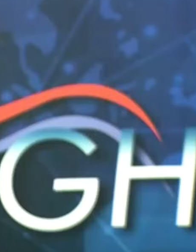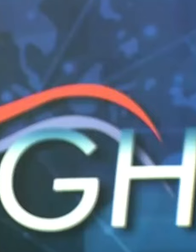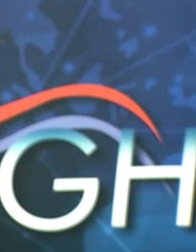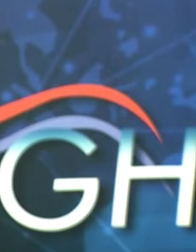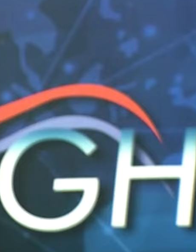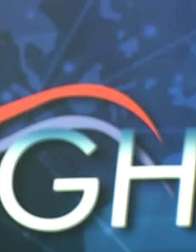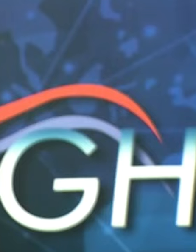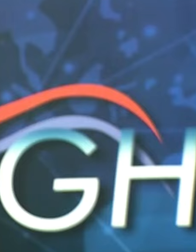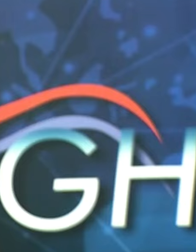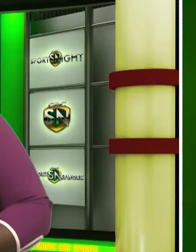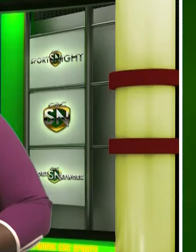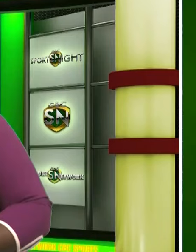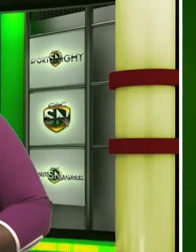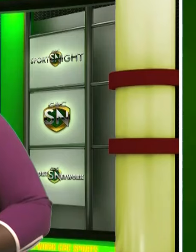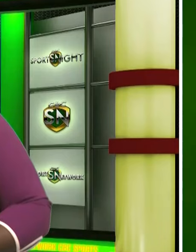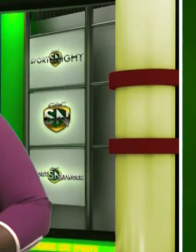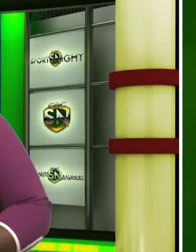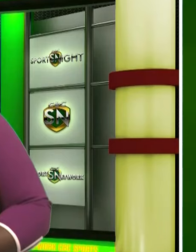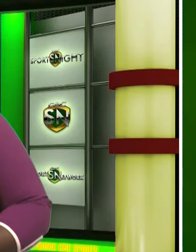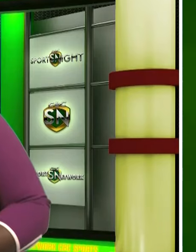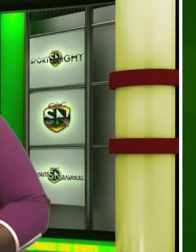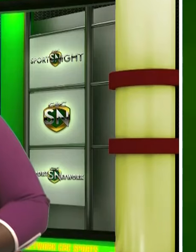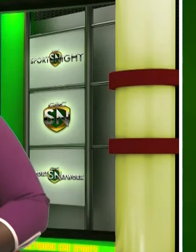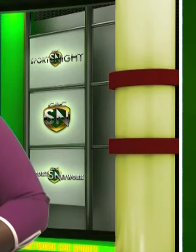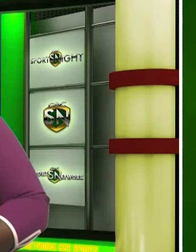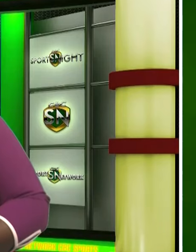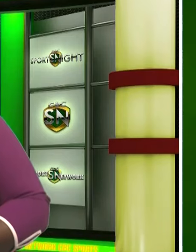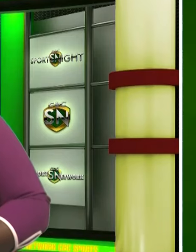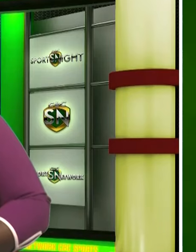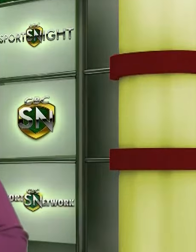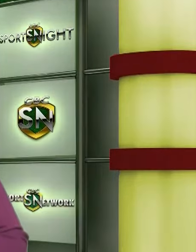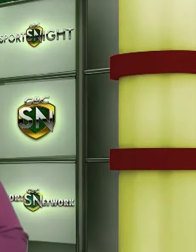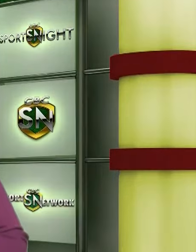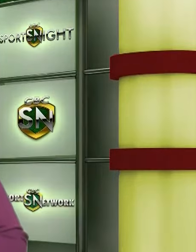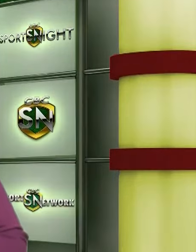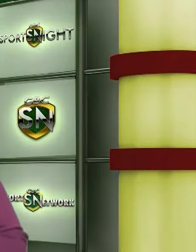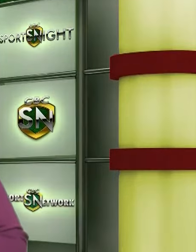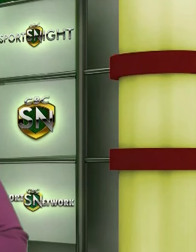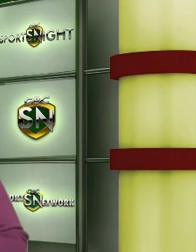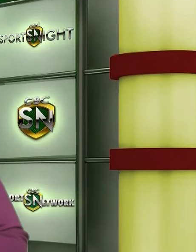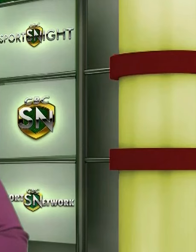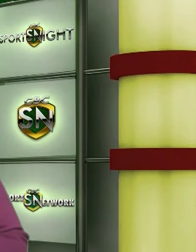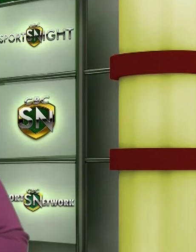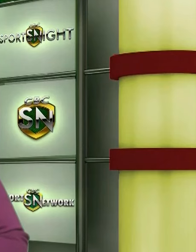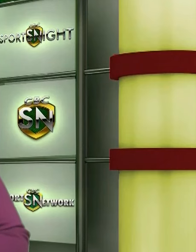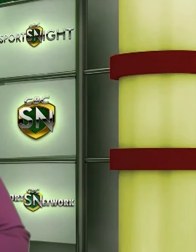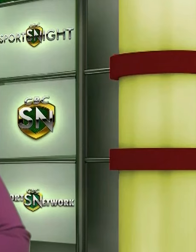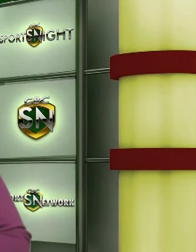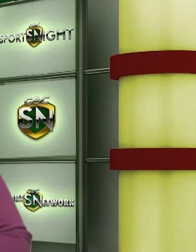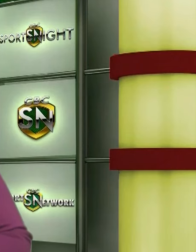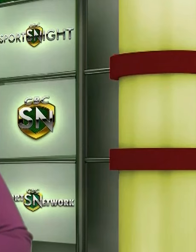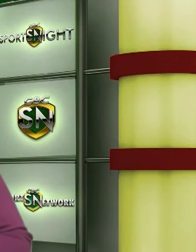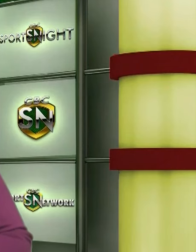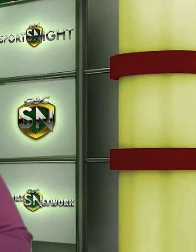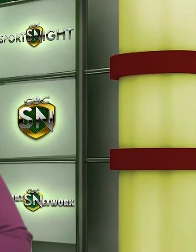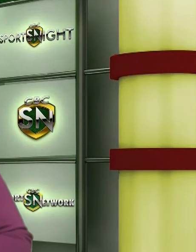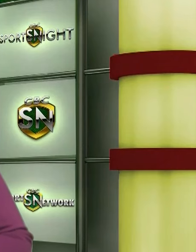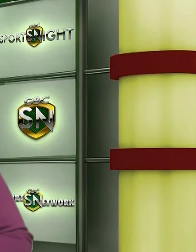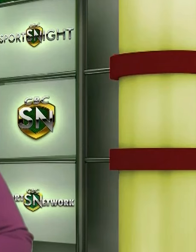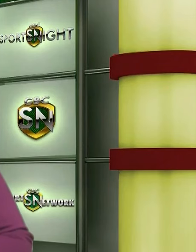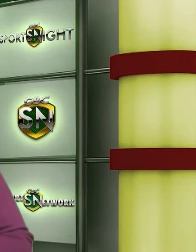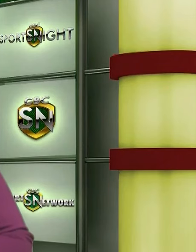We're back to more sports with Anne-Marie Burke. I promised track and field as the curtain came down yesterday on the 2024